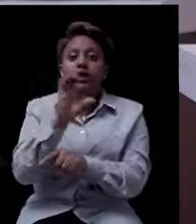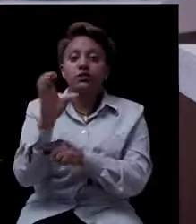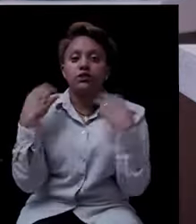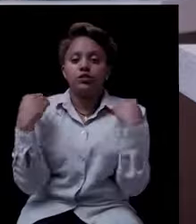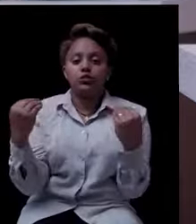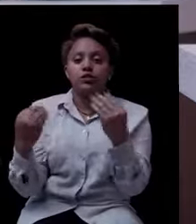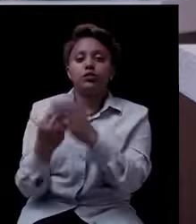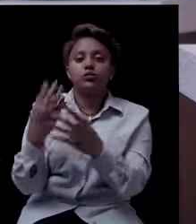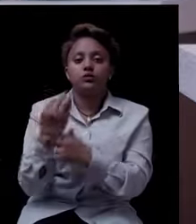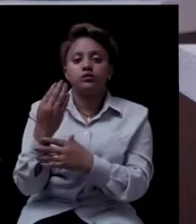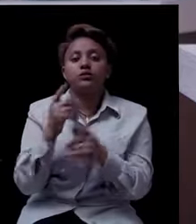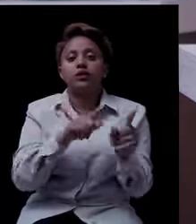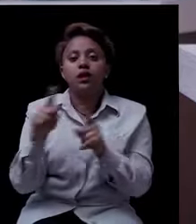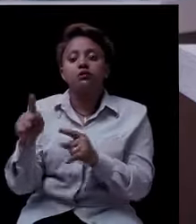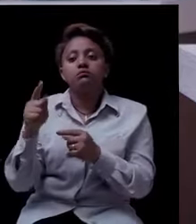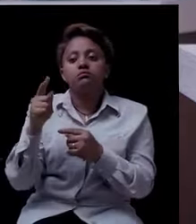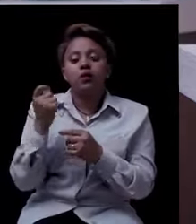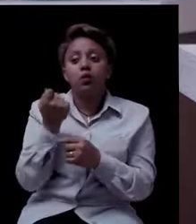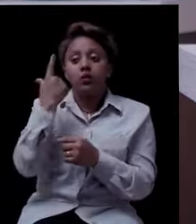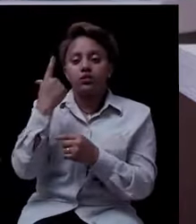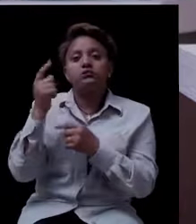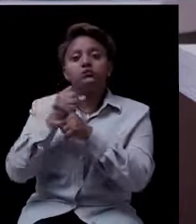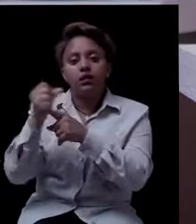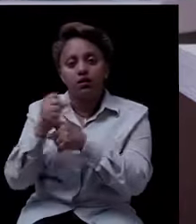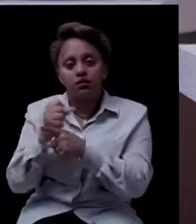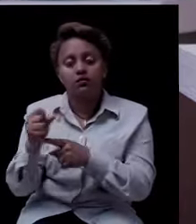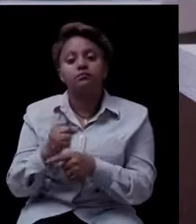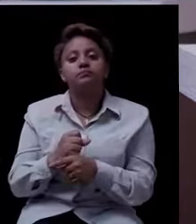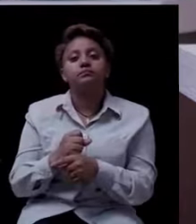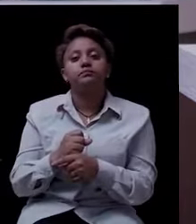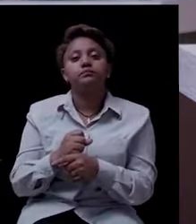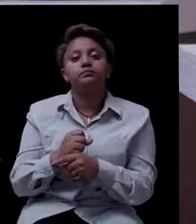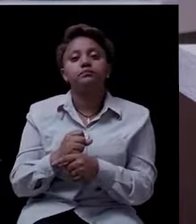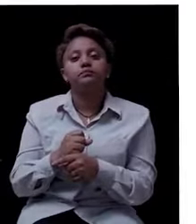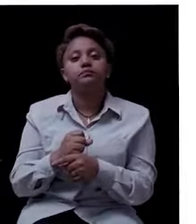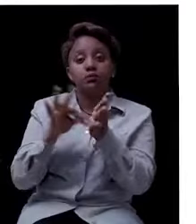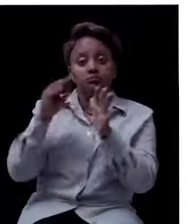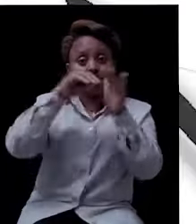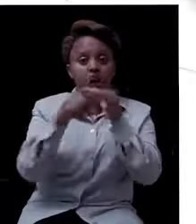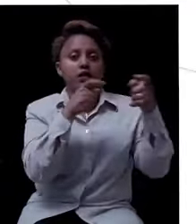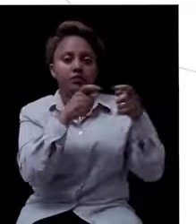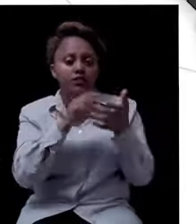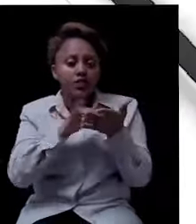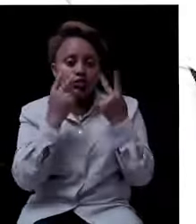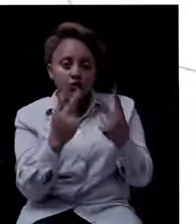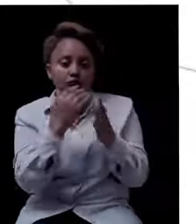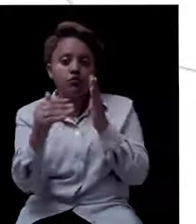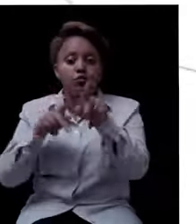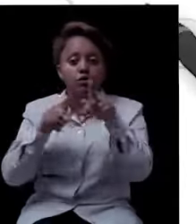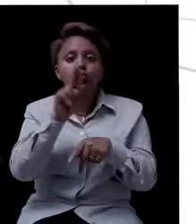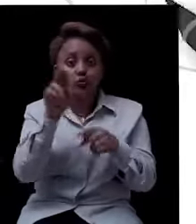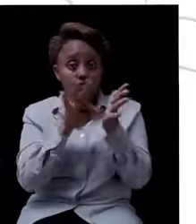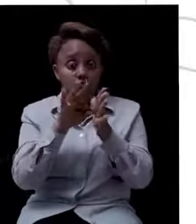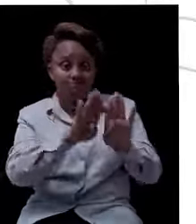prepared to invest in appropriate cybersecurity resources, such as awareness training. Password management.